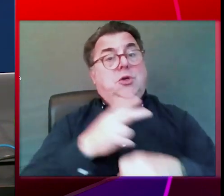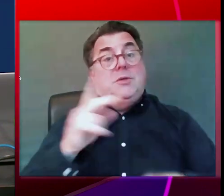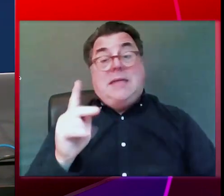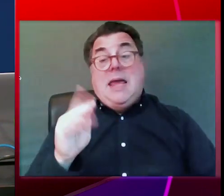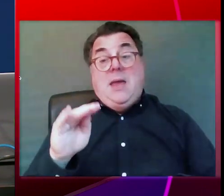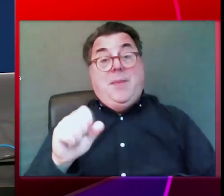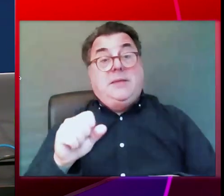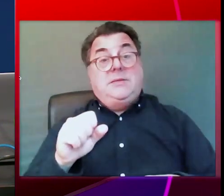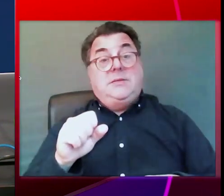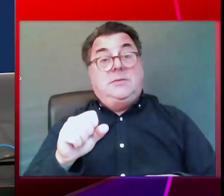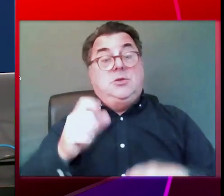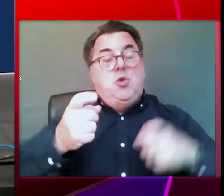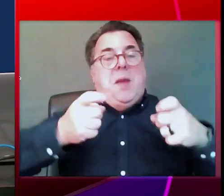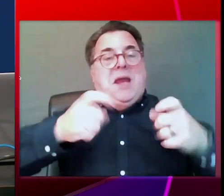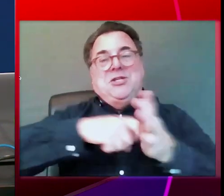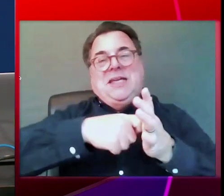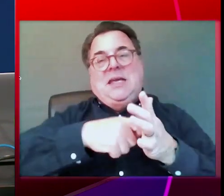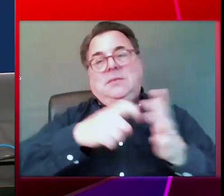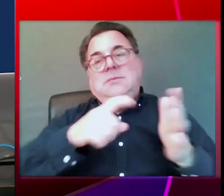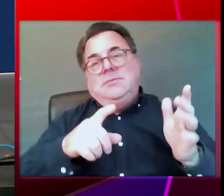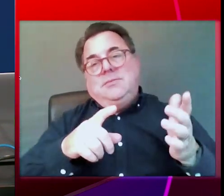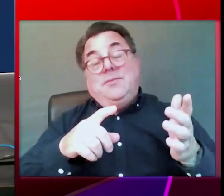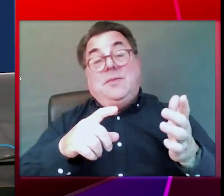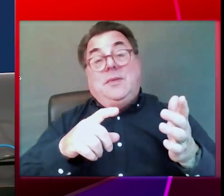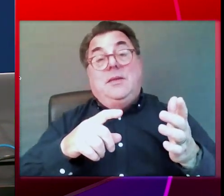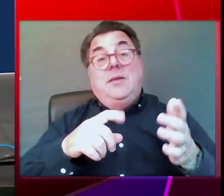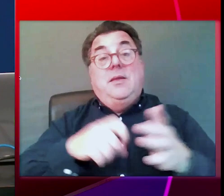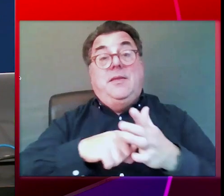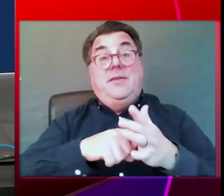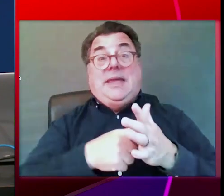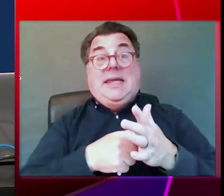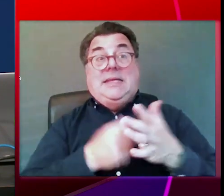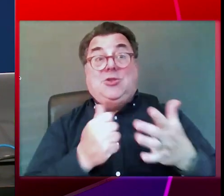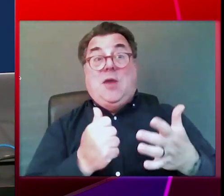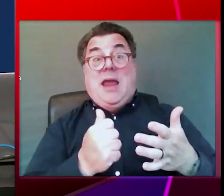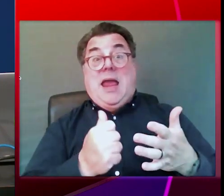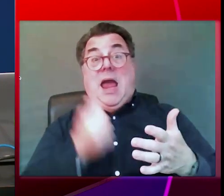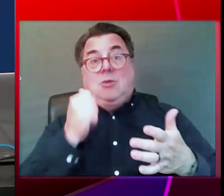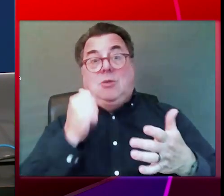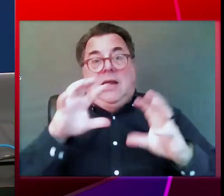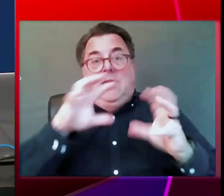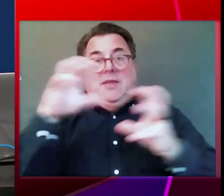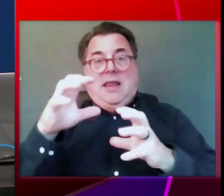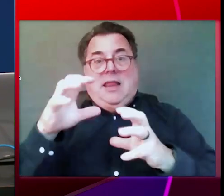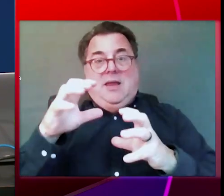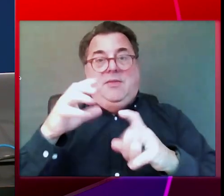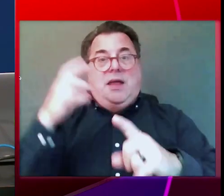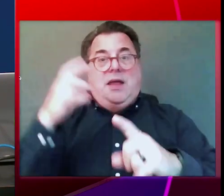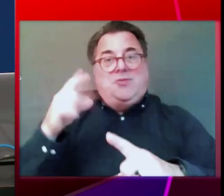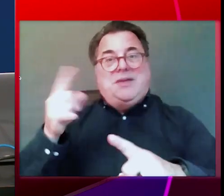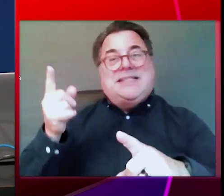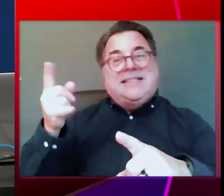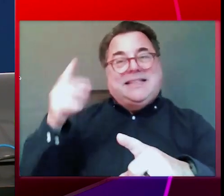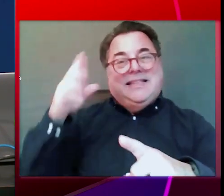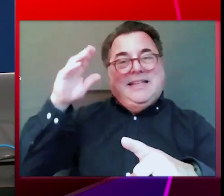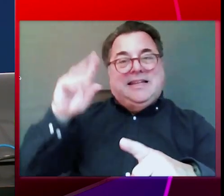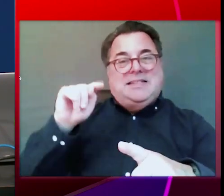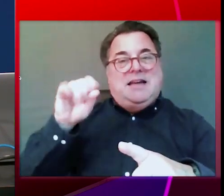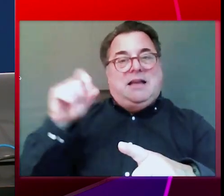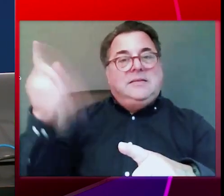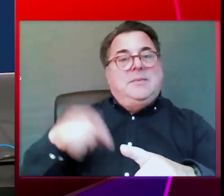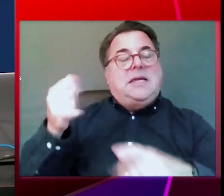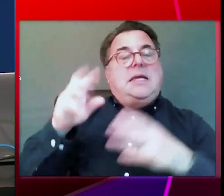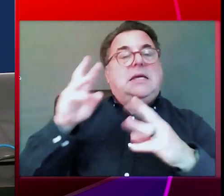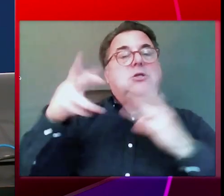key manager, but keep the key material outside of the cloud. And that's why Thales is here. Thales is the world leader